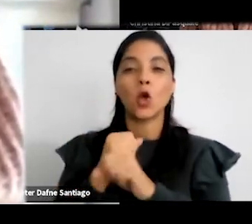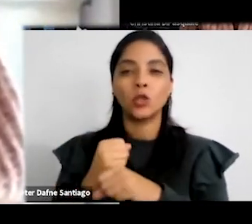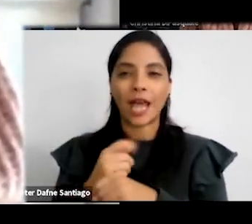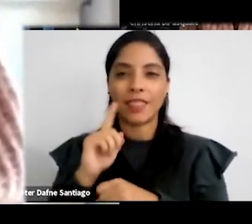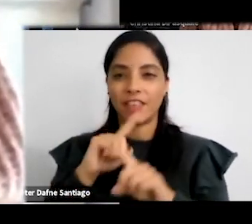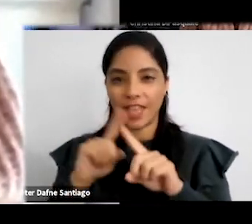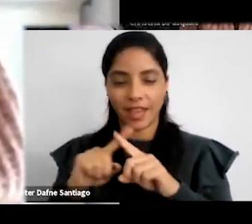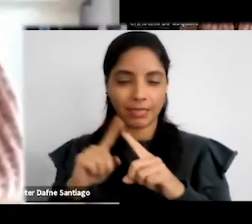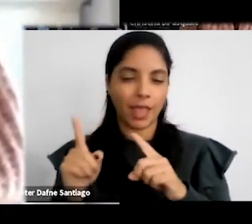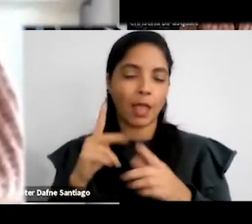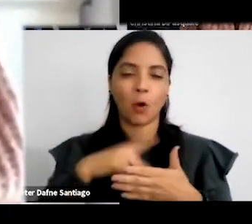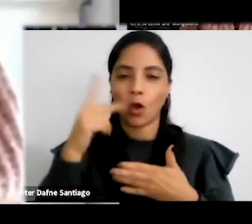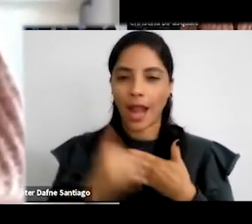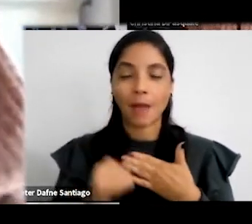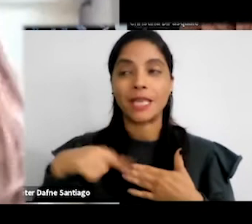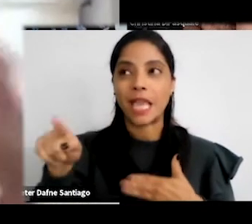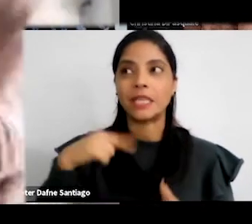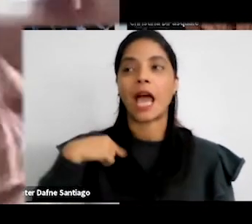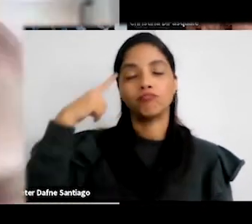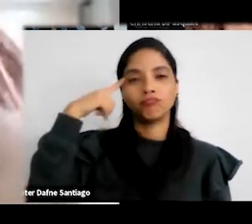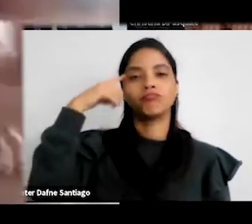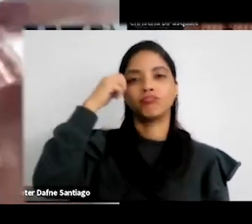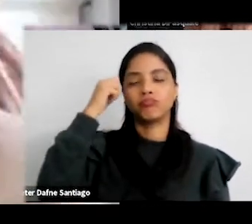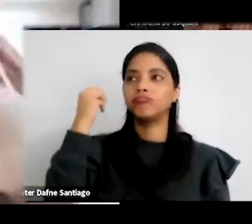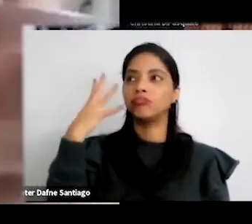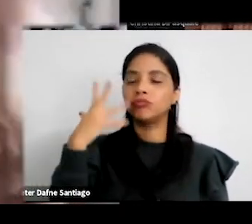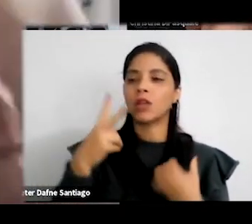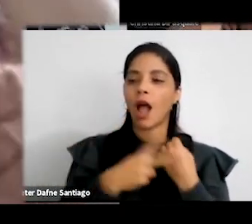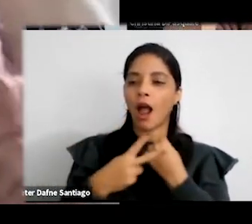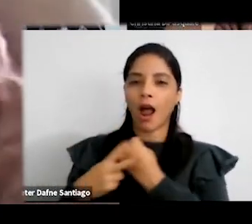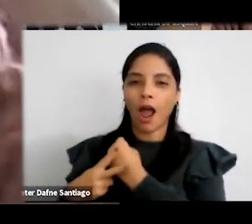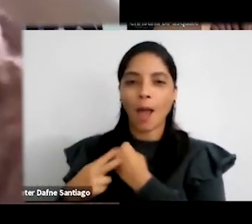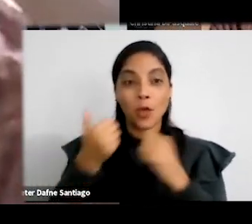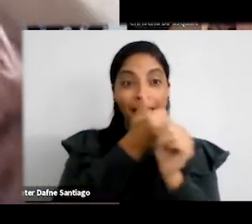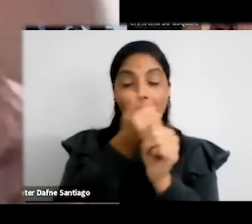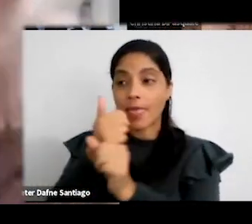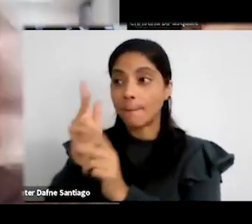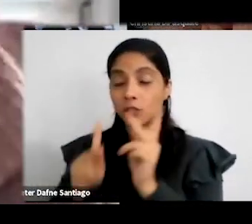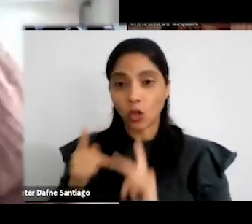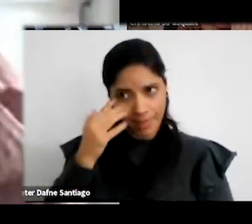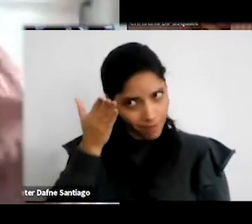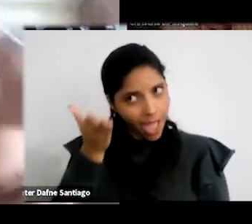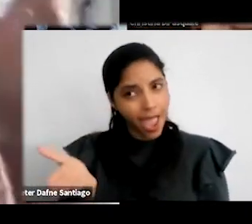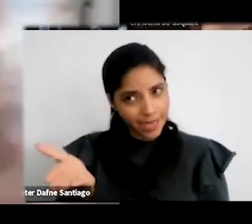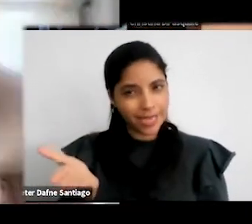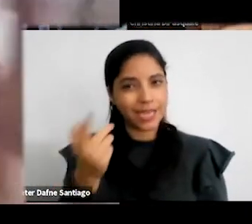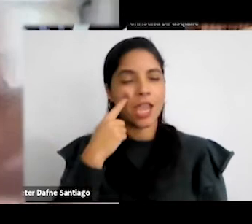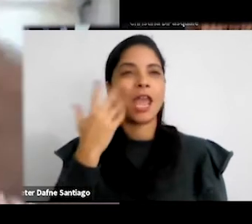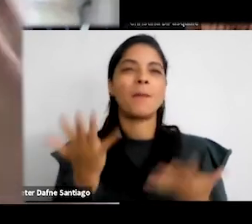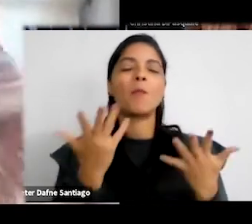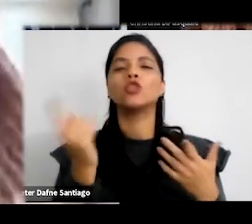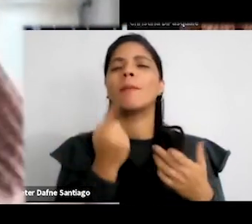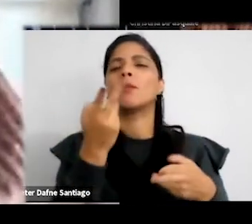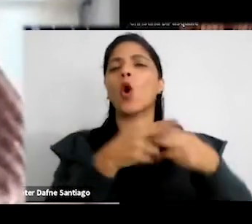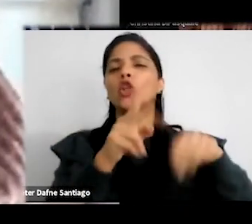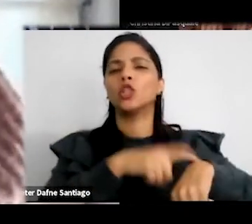lot of memories of, because, each person was there maybe, for a season or two, and then there were some that were multiple seasons, but everybody